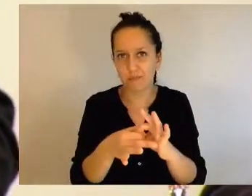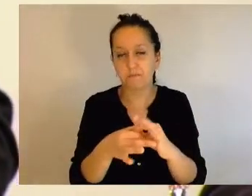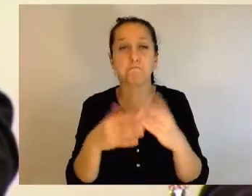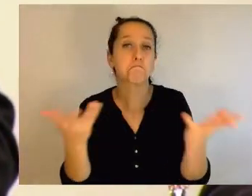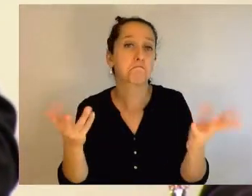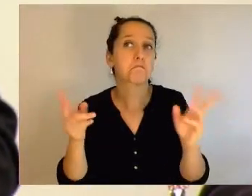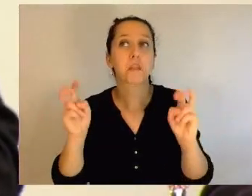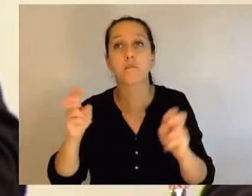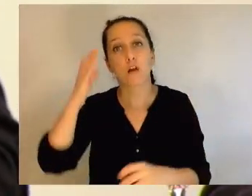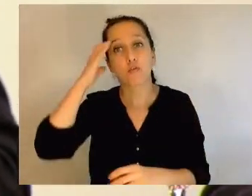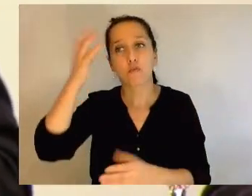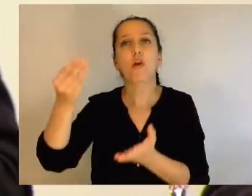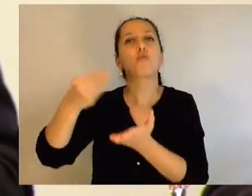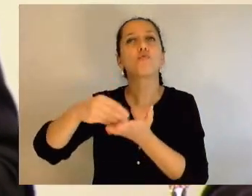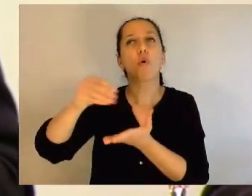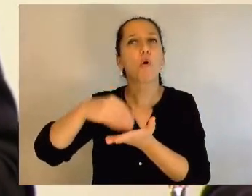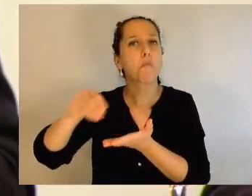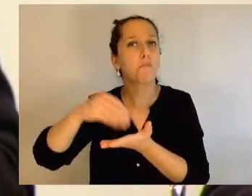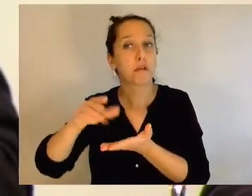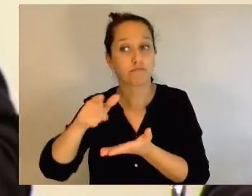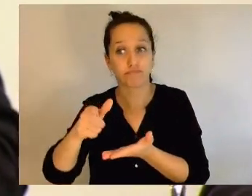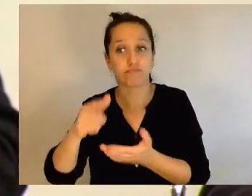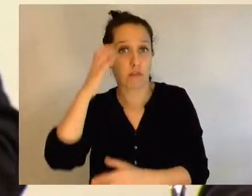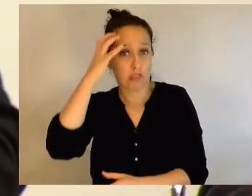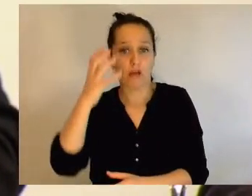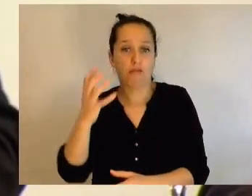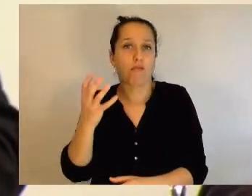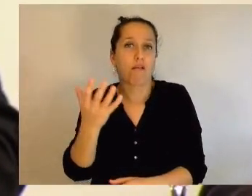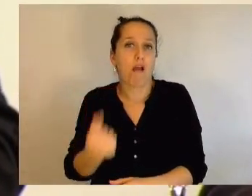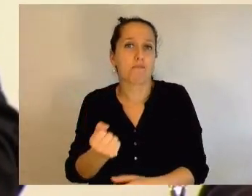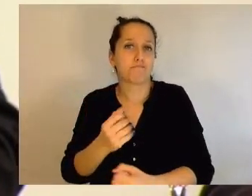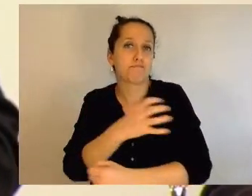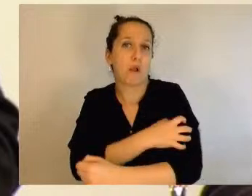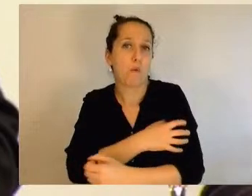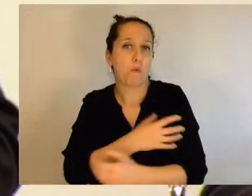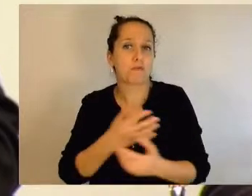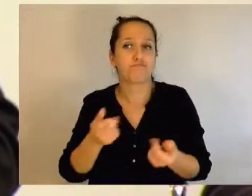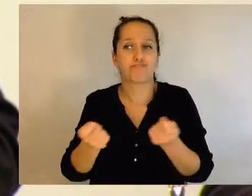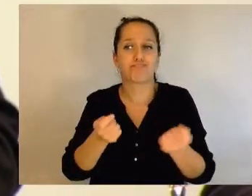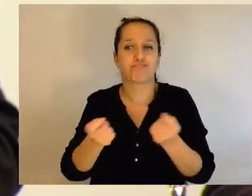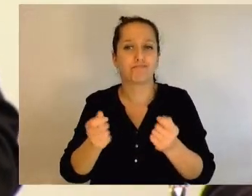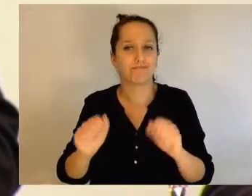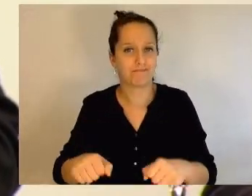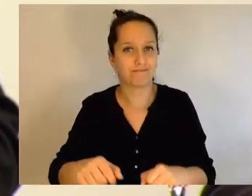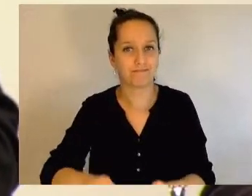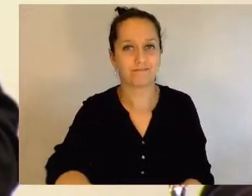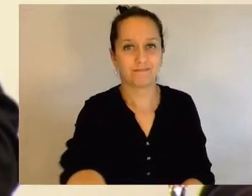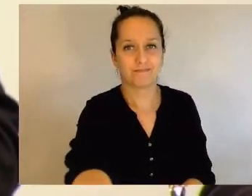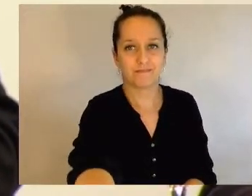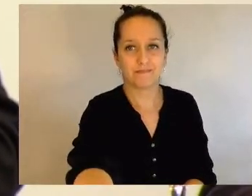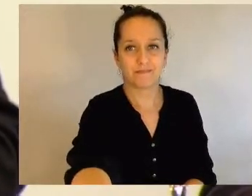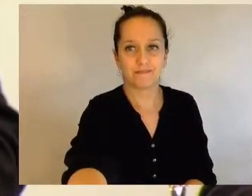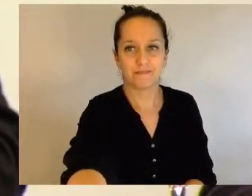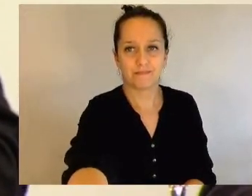could be innovating public purchasing or procurement.